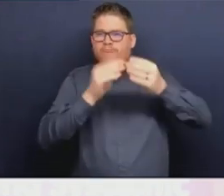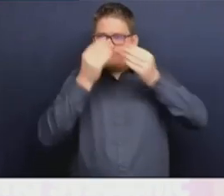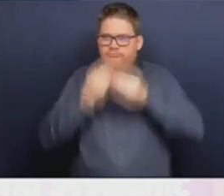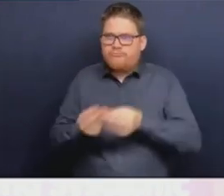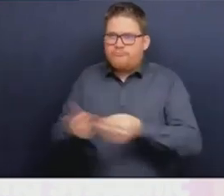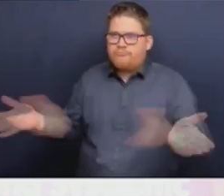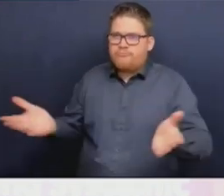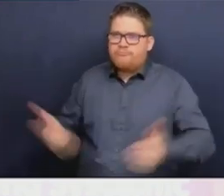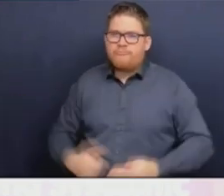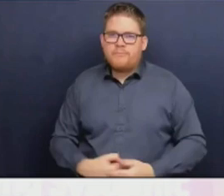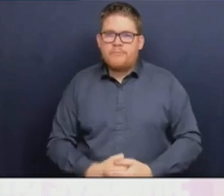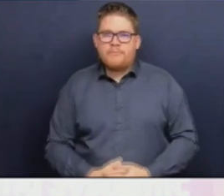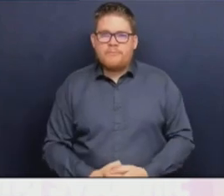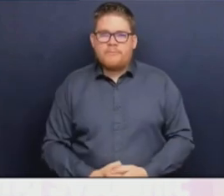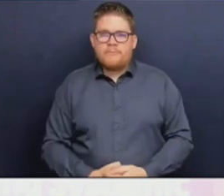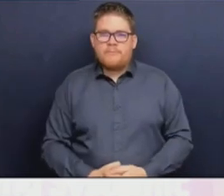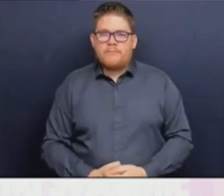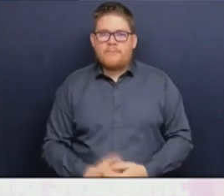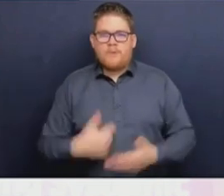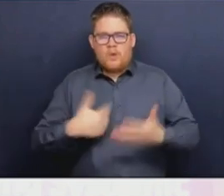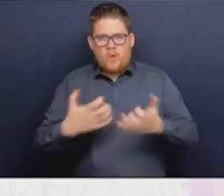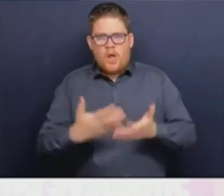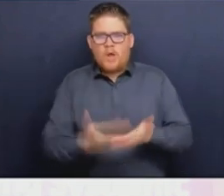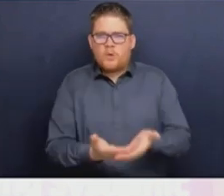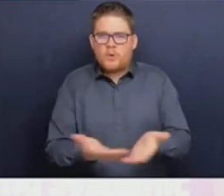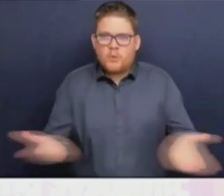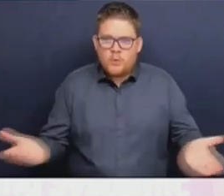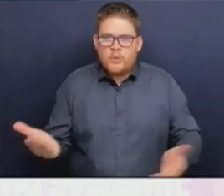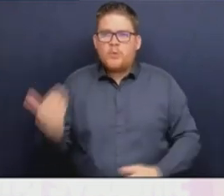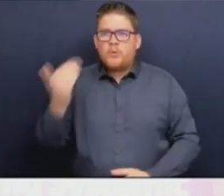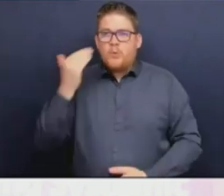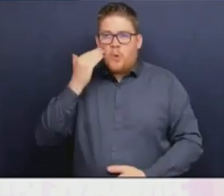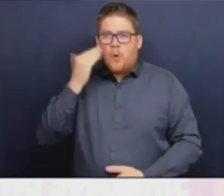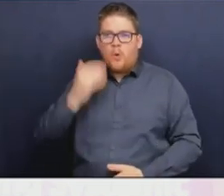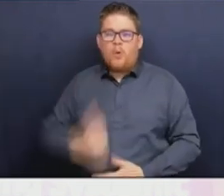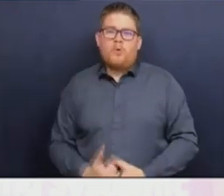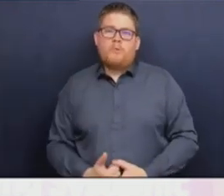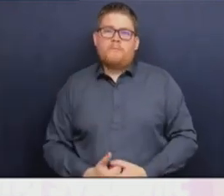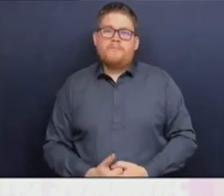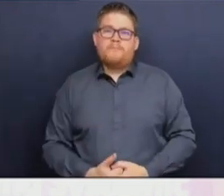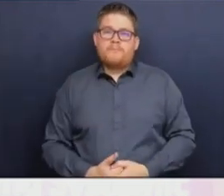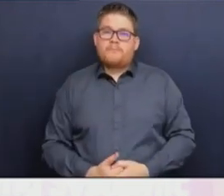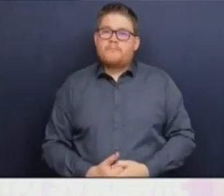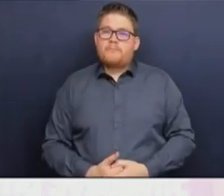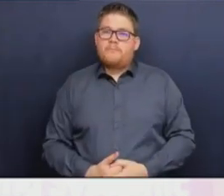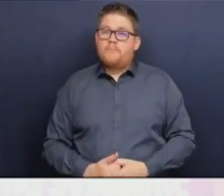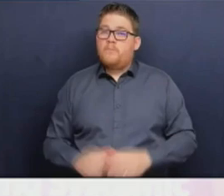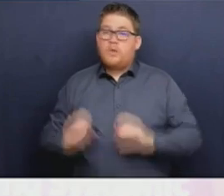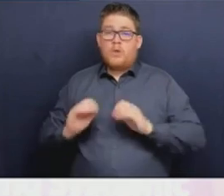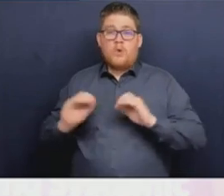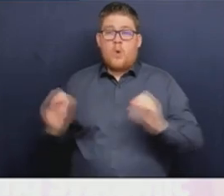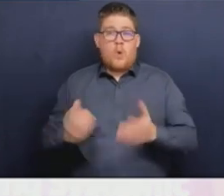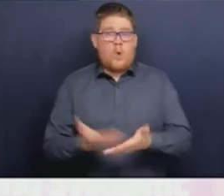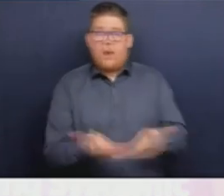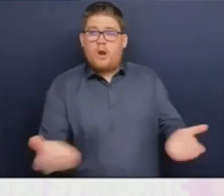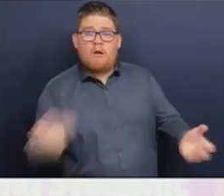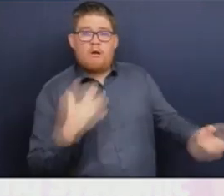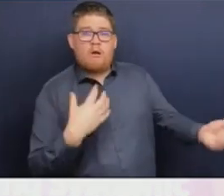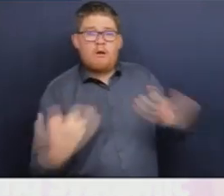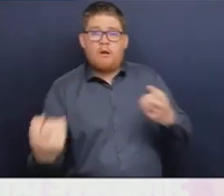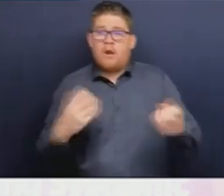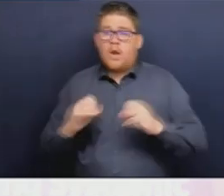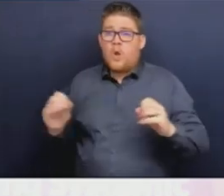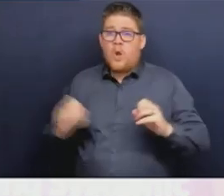I want you all to know and acknowledge in your hearts that without you, this would not be happening. Without the countless people who came before